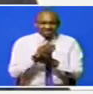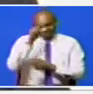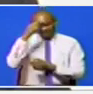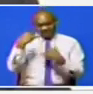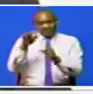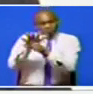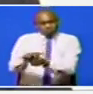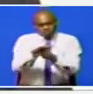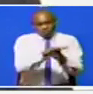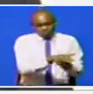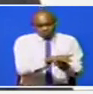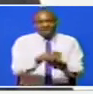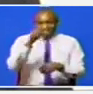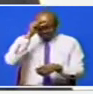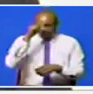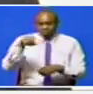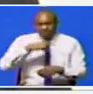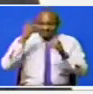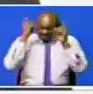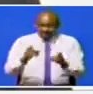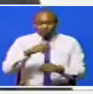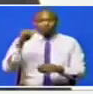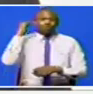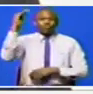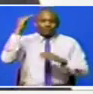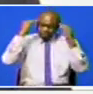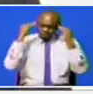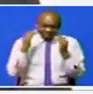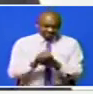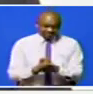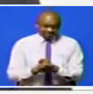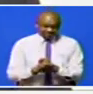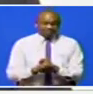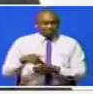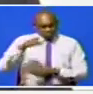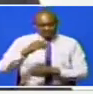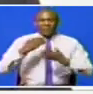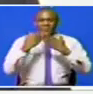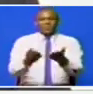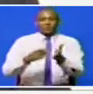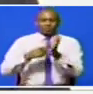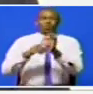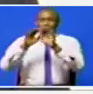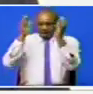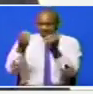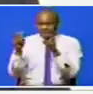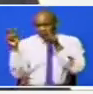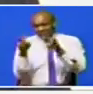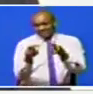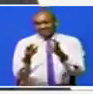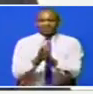you have now decided to move to the Supreme Court and lay before the world the making of